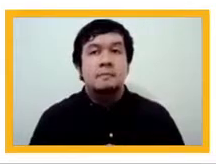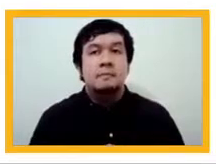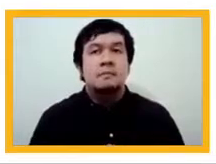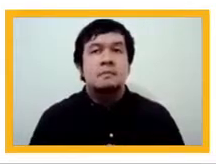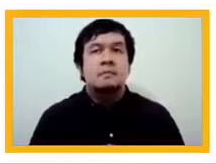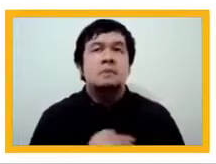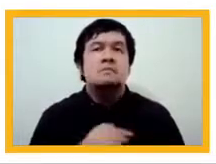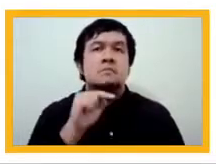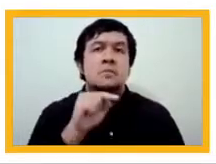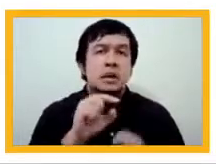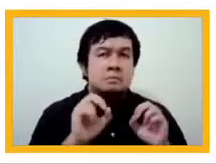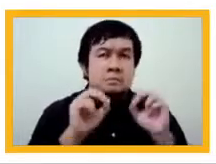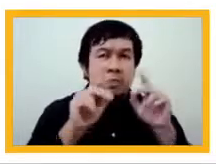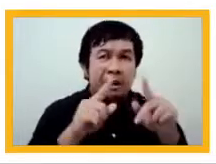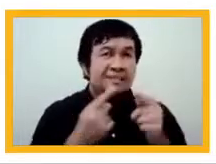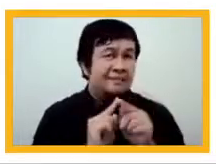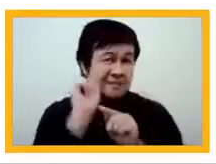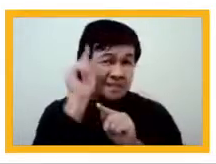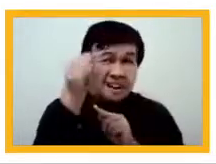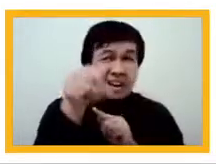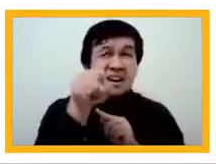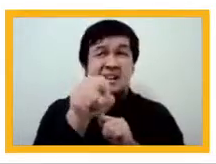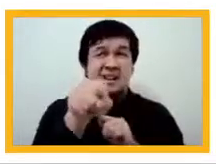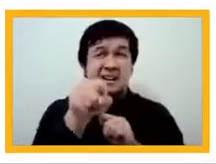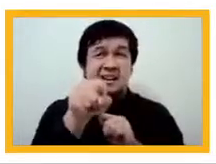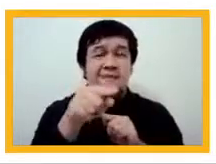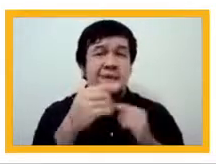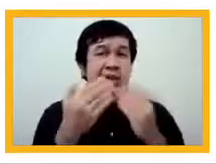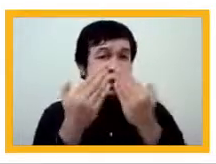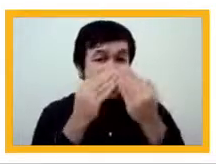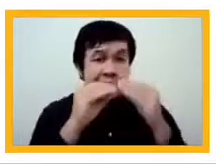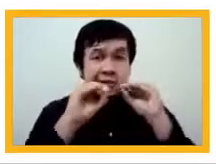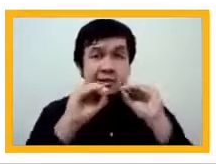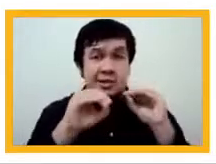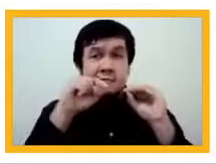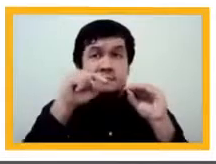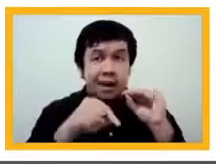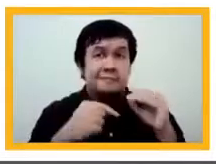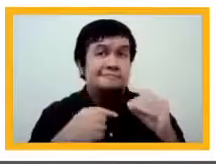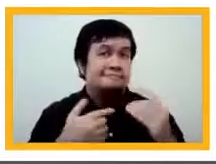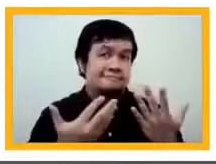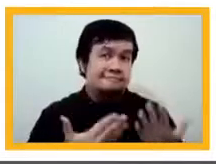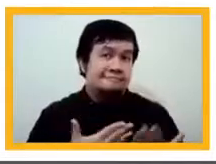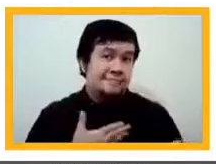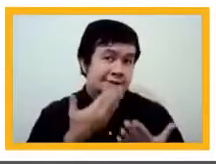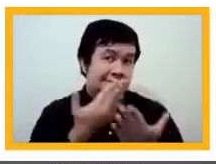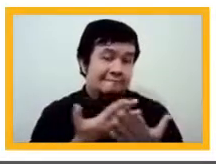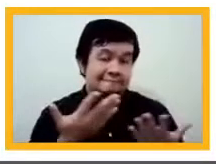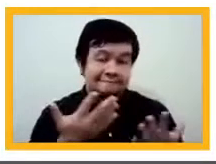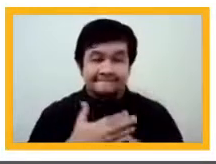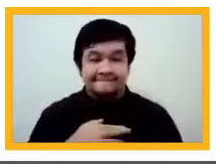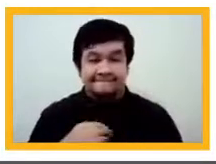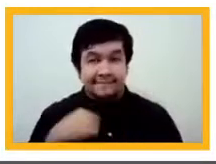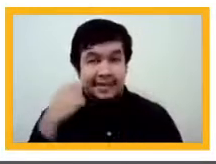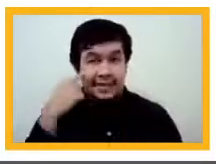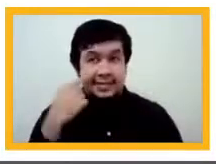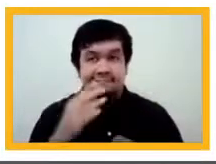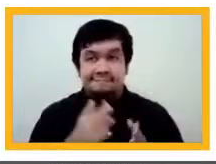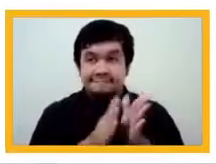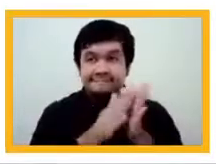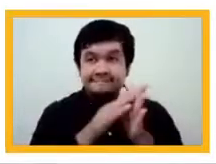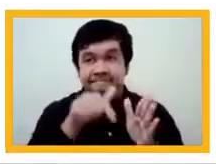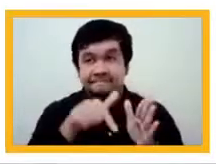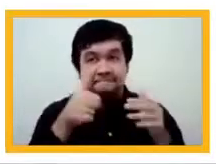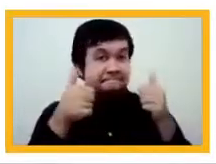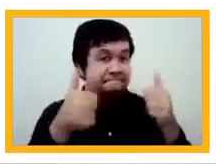can be further looked into. So those comments, observation from my side. Thank you. Thank you. I think this is great, reflecting on number